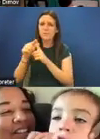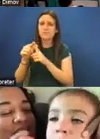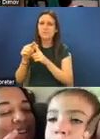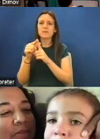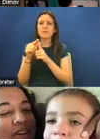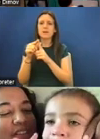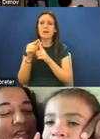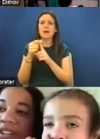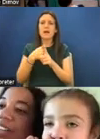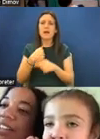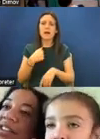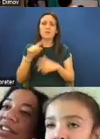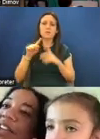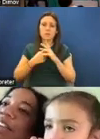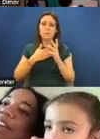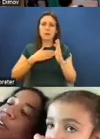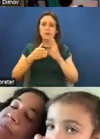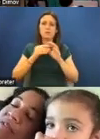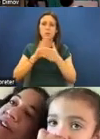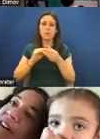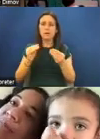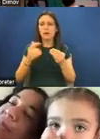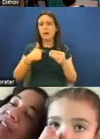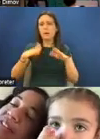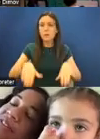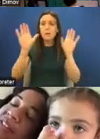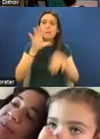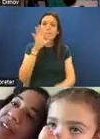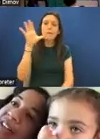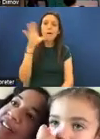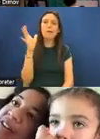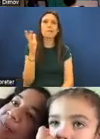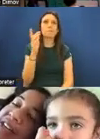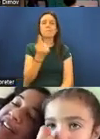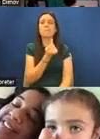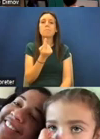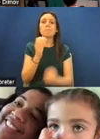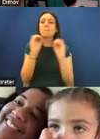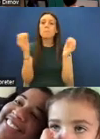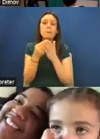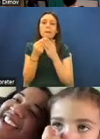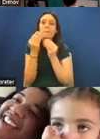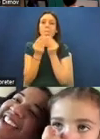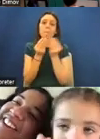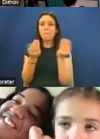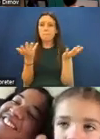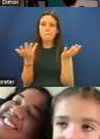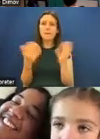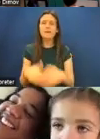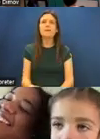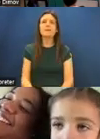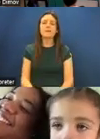because I started my story as, I grew up on a farm in the middle of nowhere, no money.